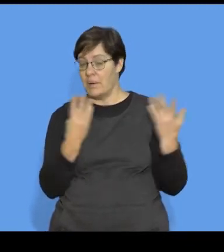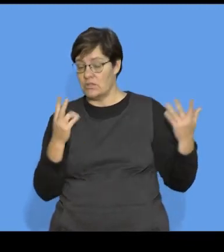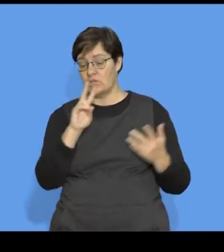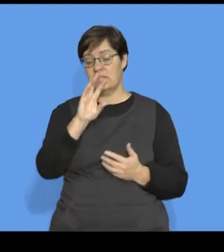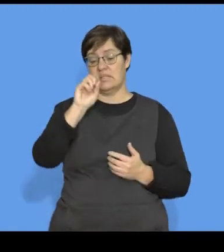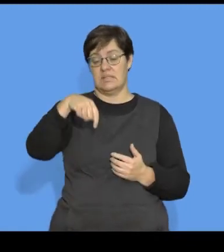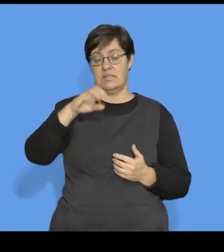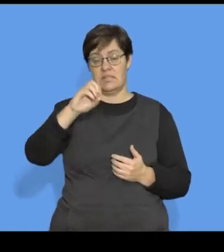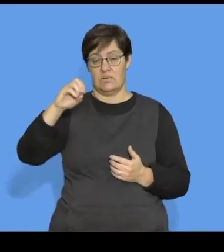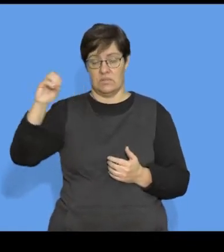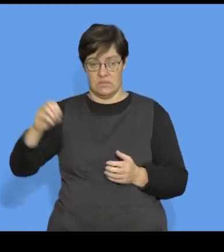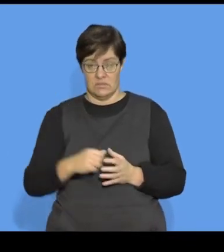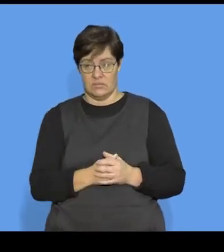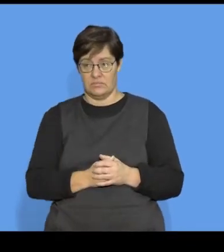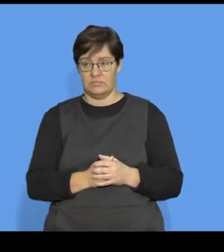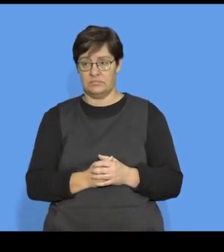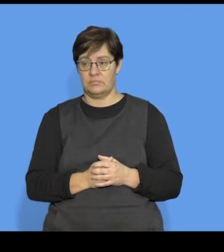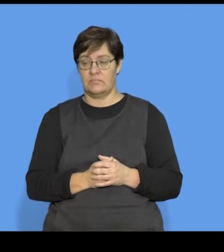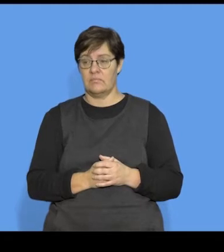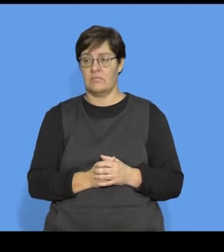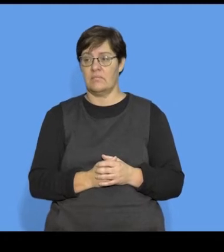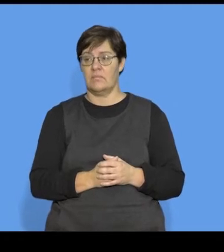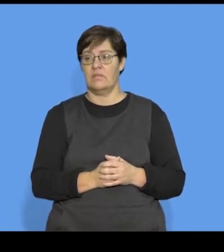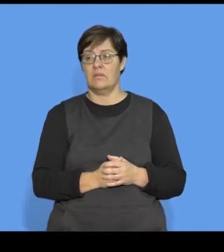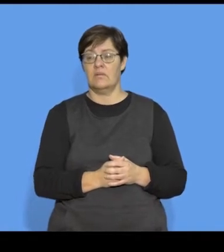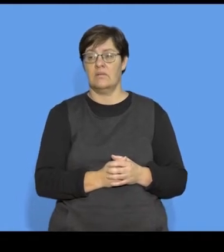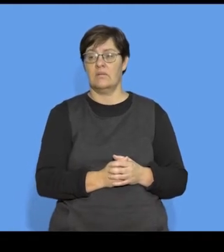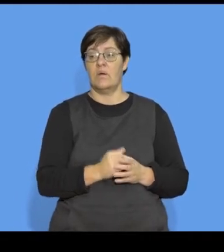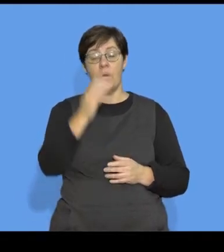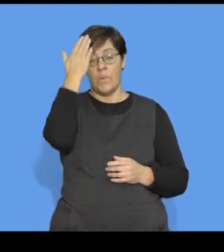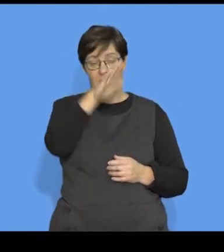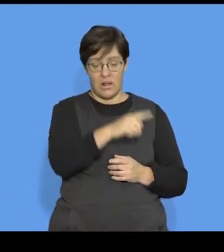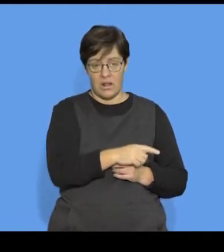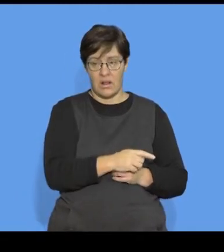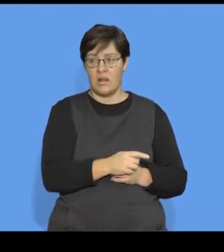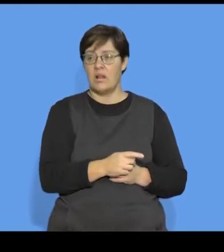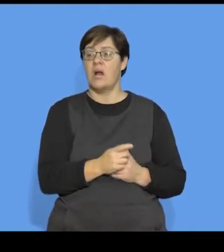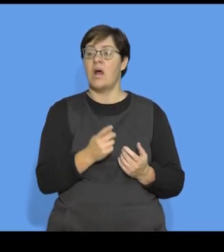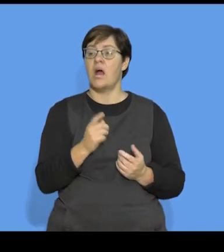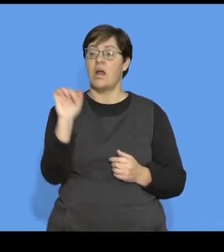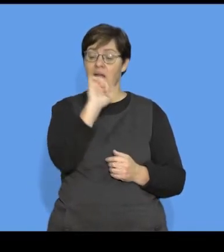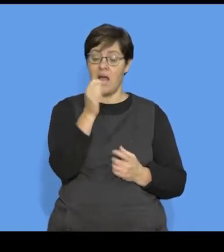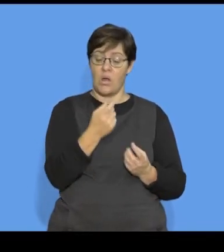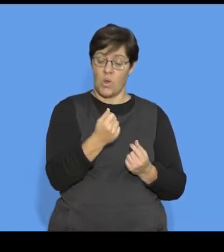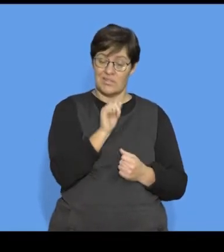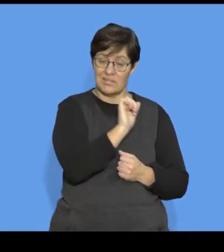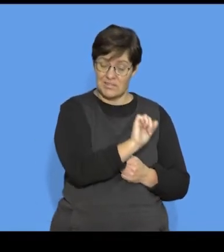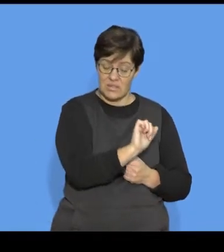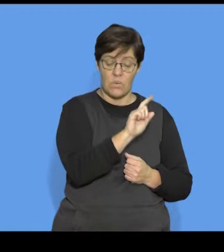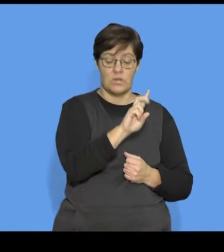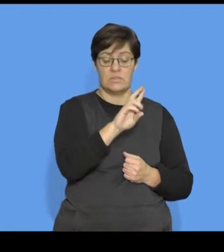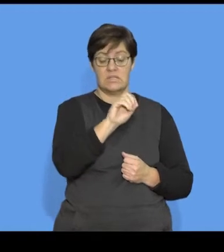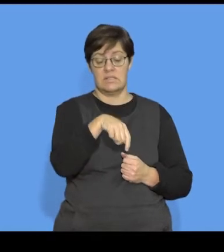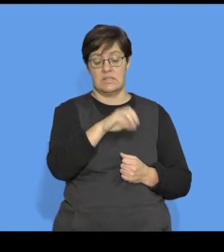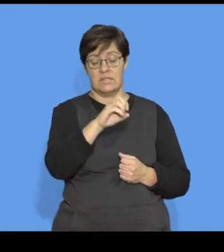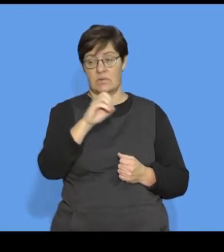be 20,000 Rand. What else do we know? We know that the cost price of this vehicle was 120,000.